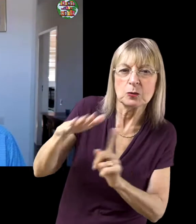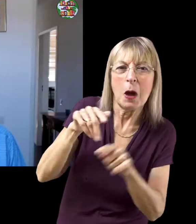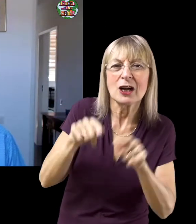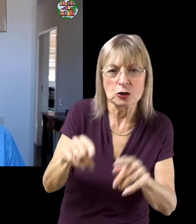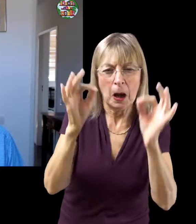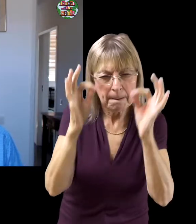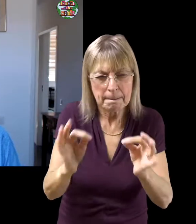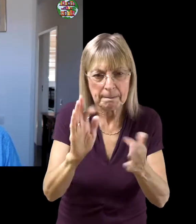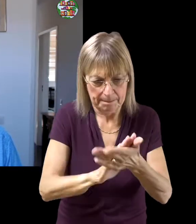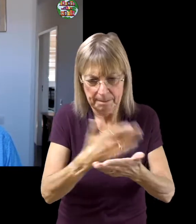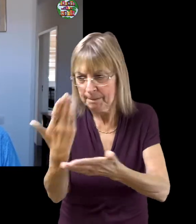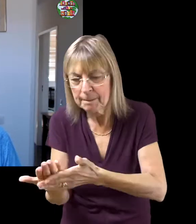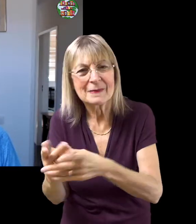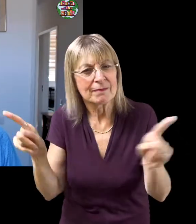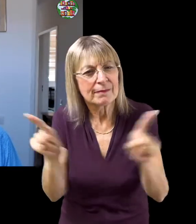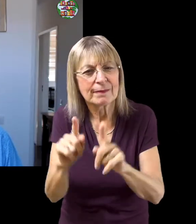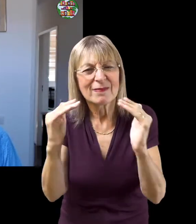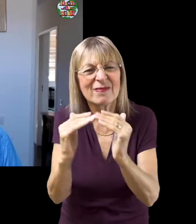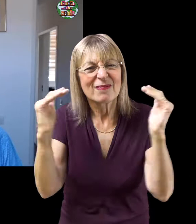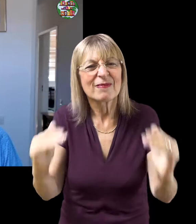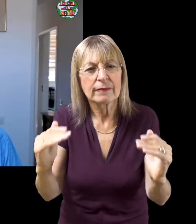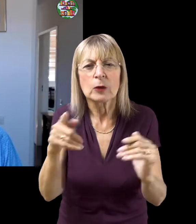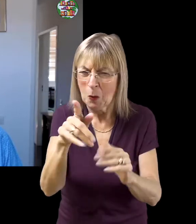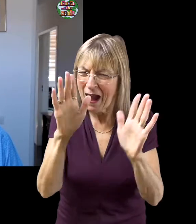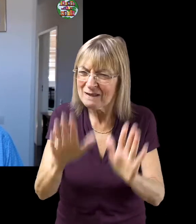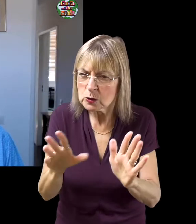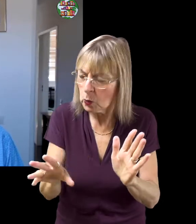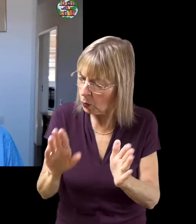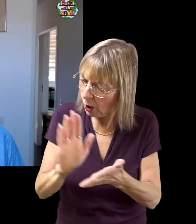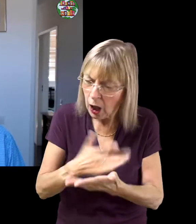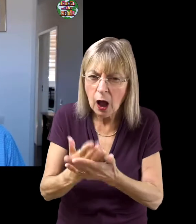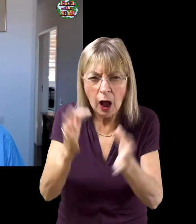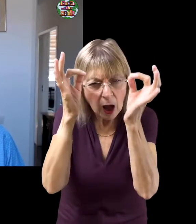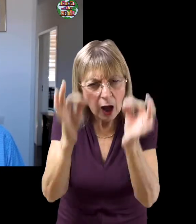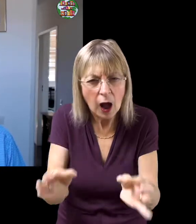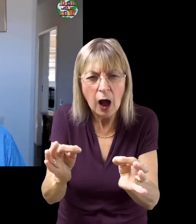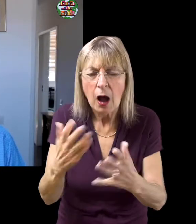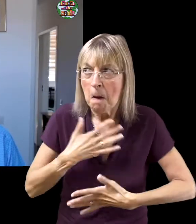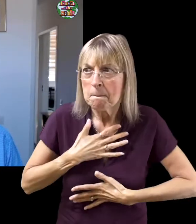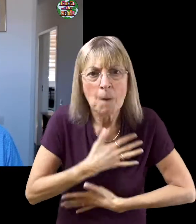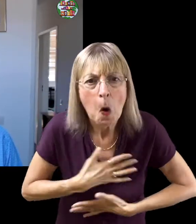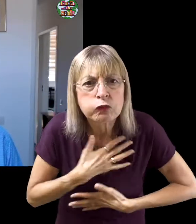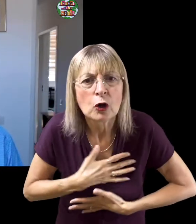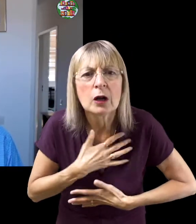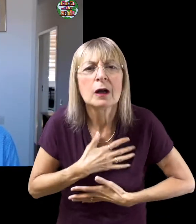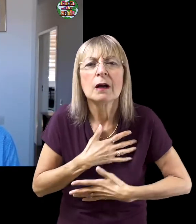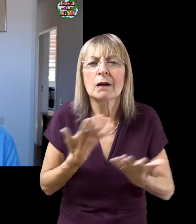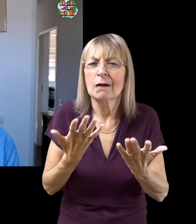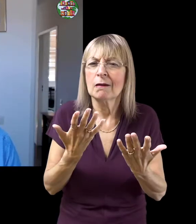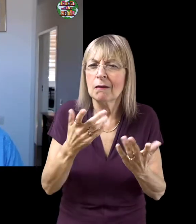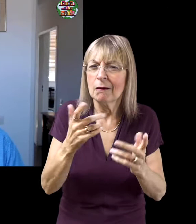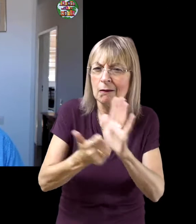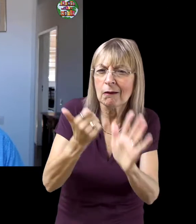and put all those kind of things into their translation. So you're you're trying to copy all the clever